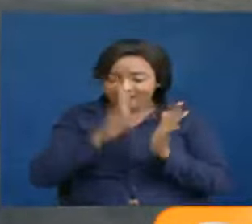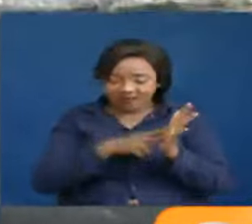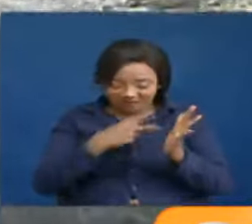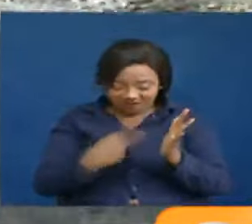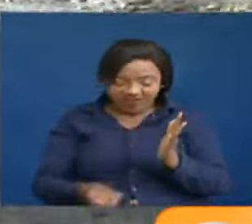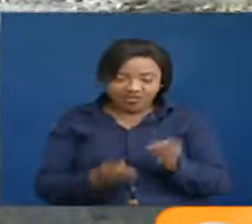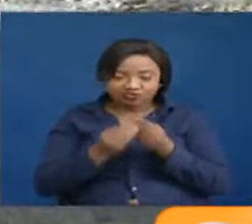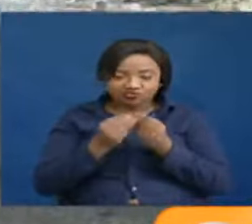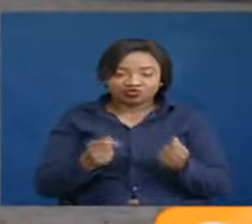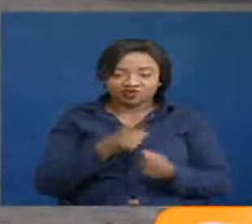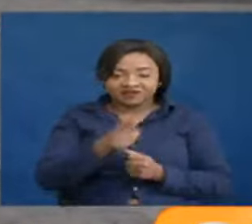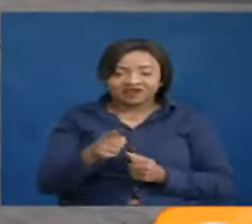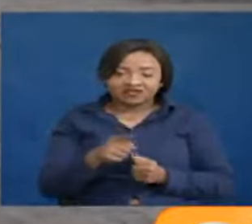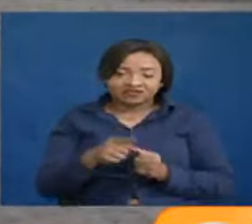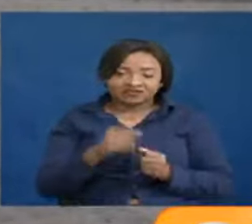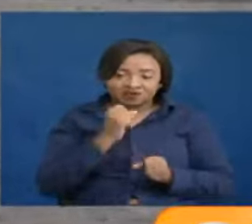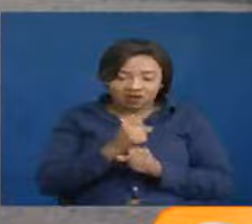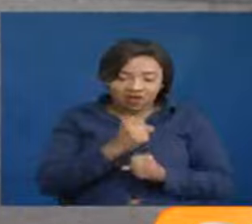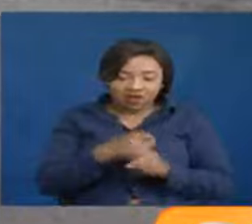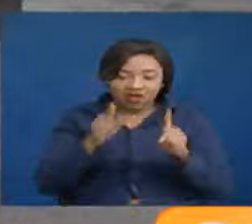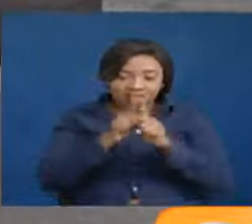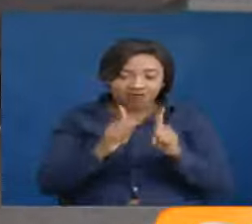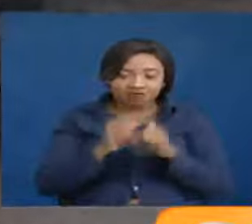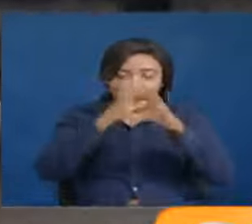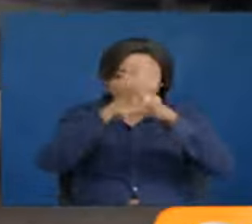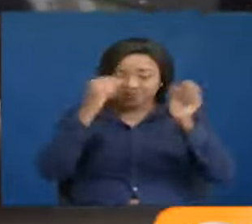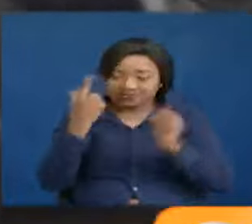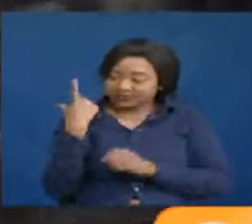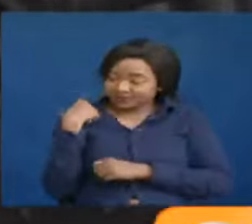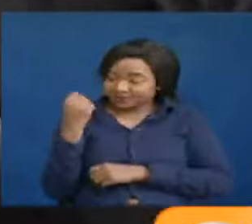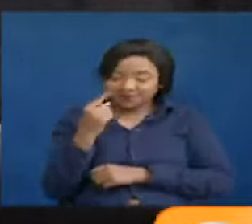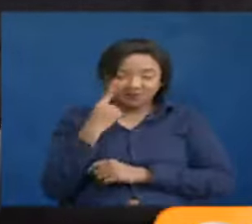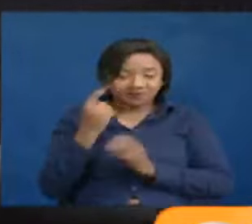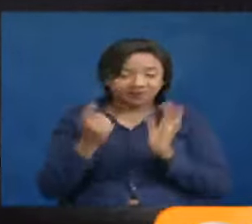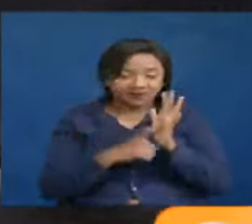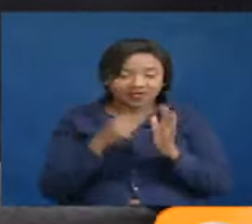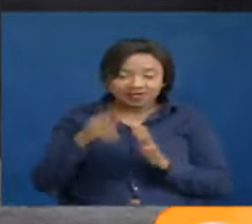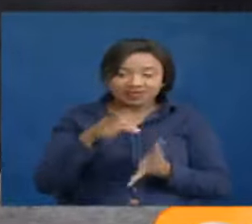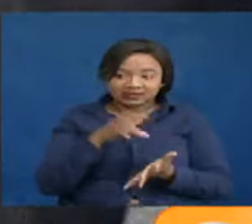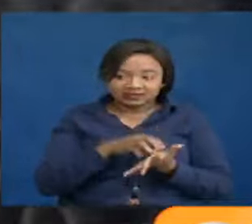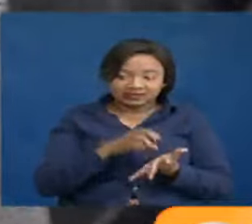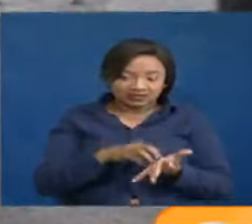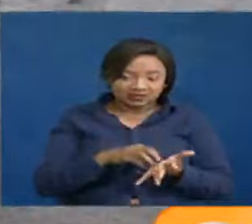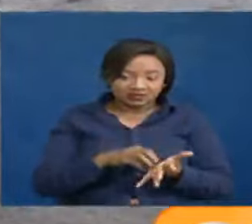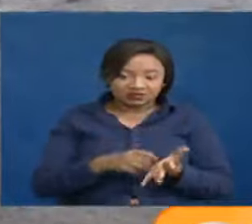basic responsibility. Even the president recently acknowledged the dire state of the city's roads.